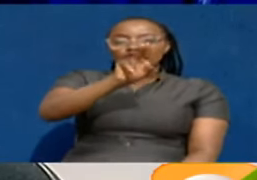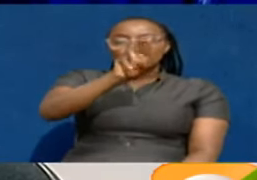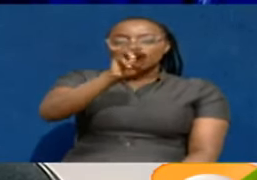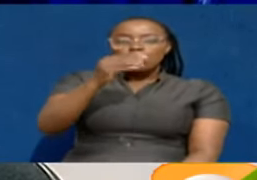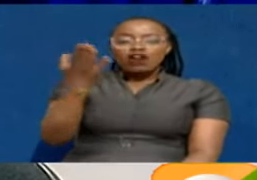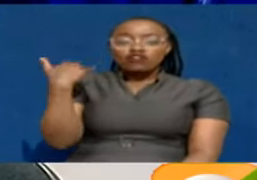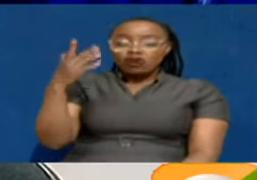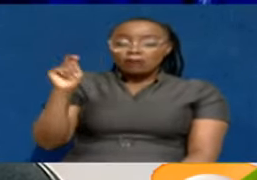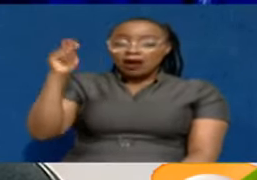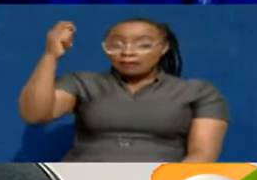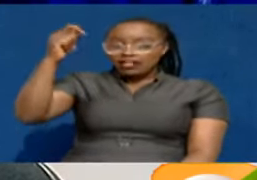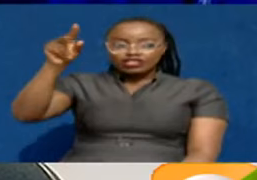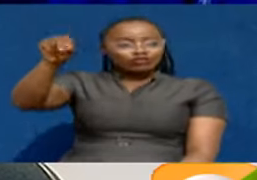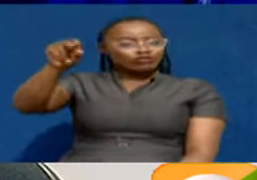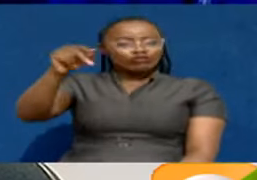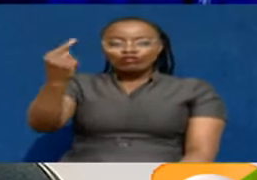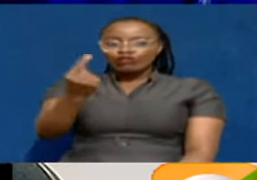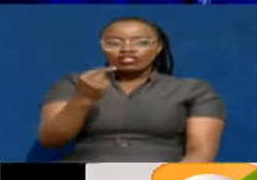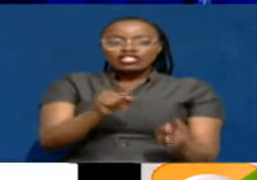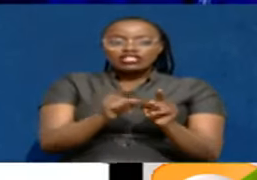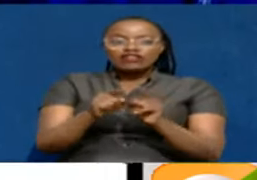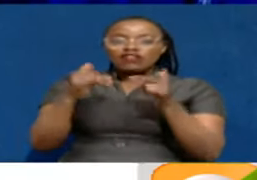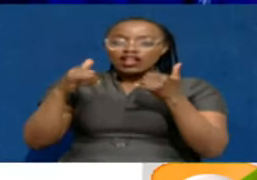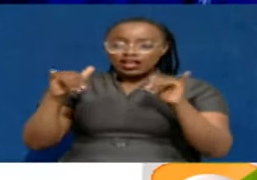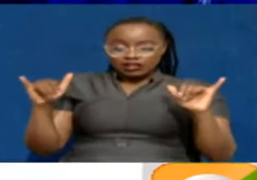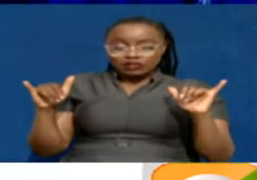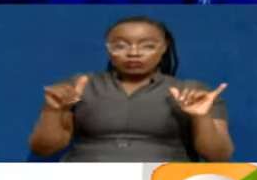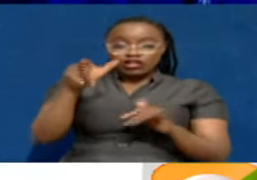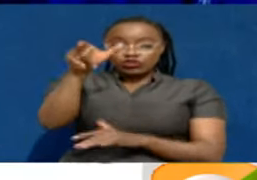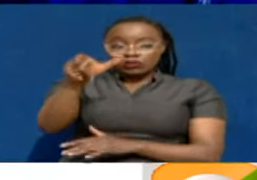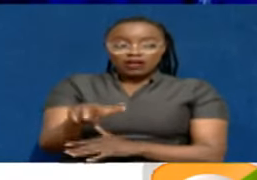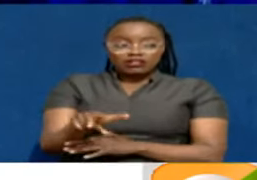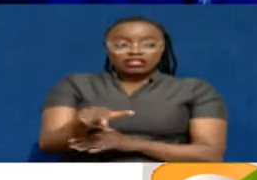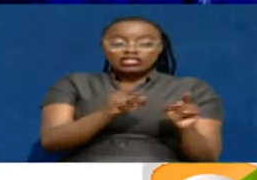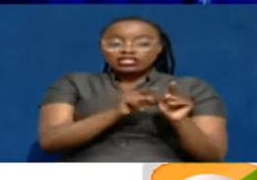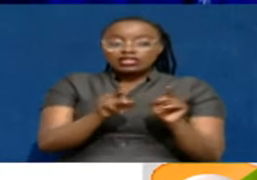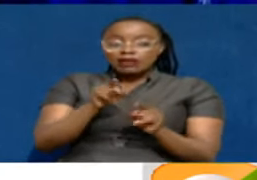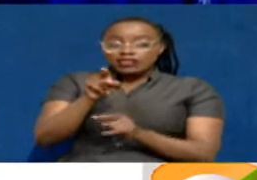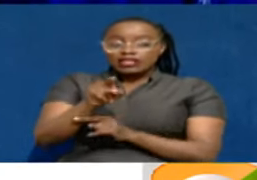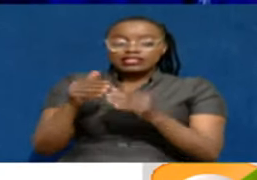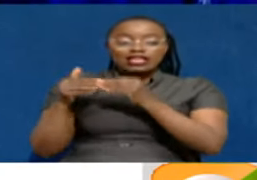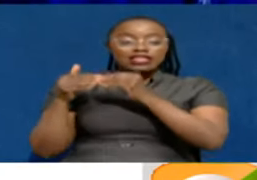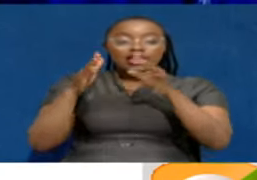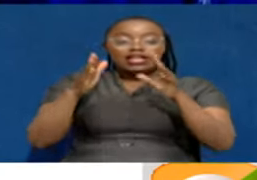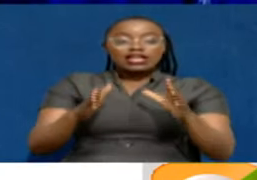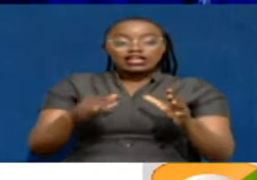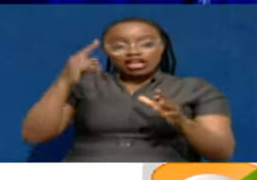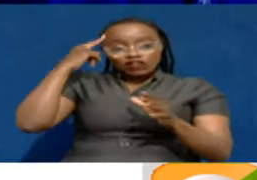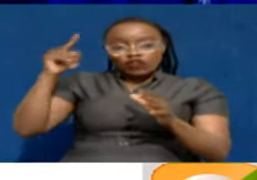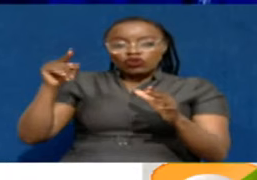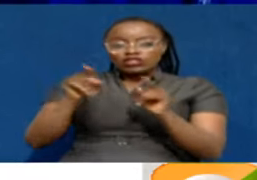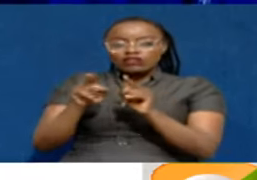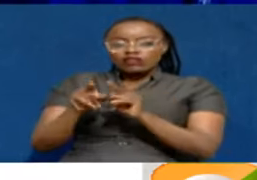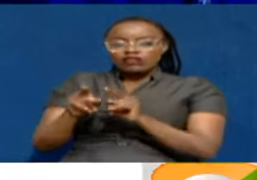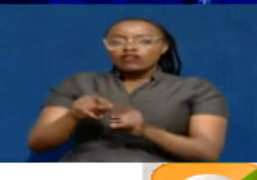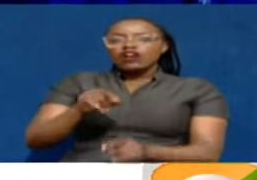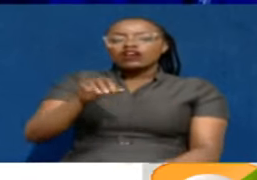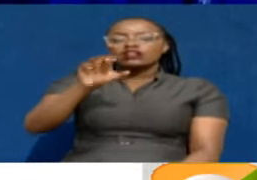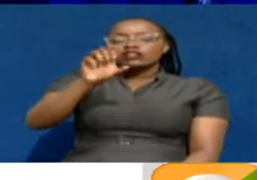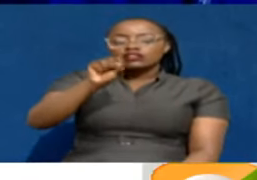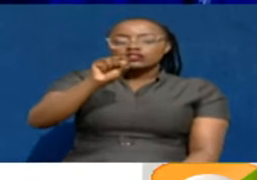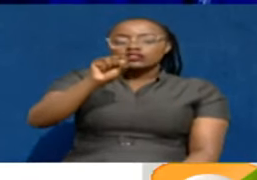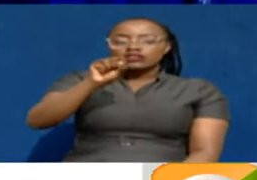former president, he is also a liberation icon. Mm-hmm. This was the leader of Umkhonto we Sizwe,